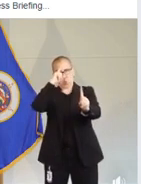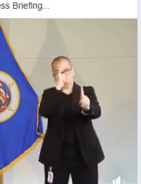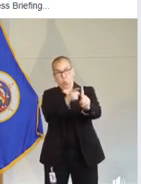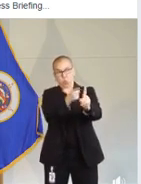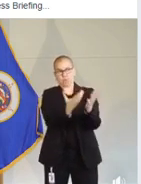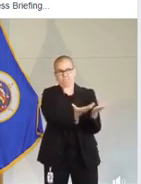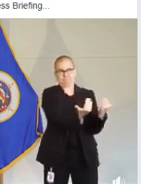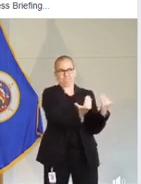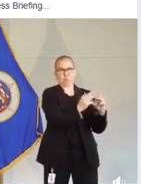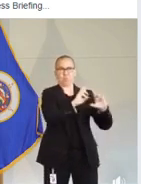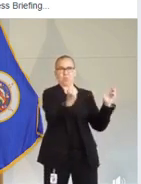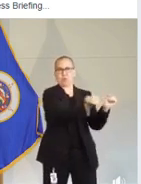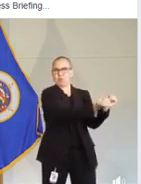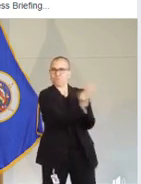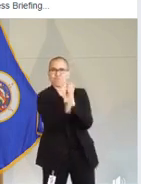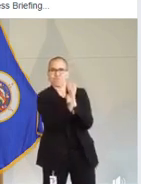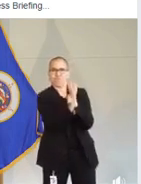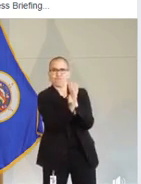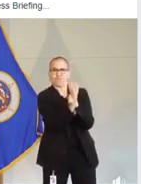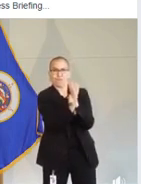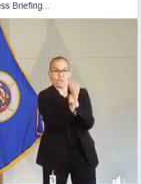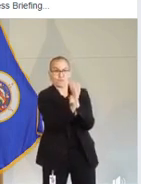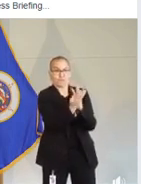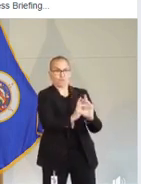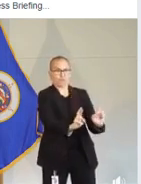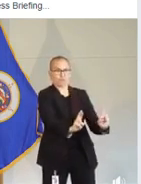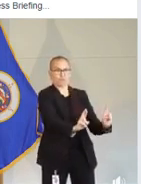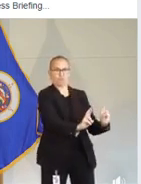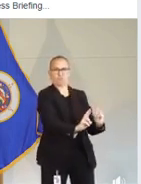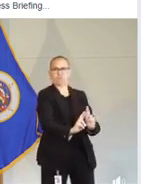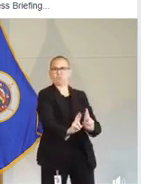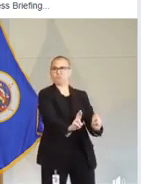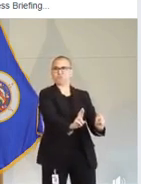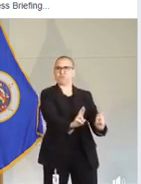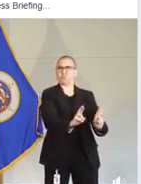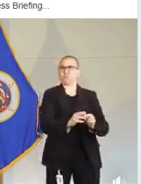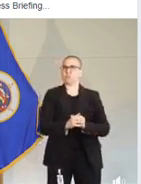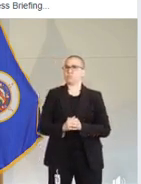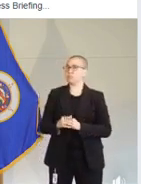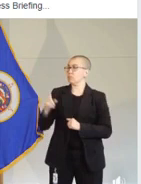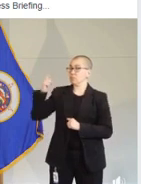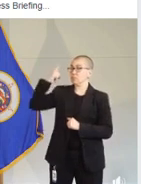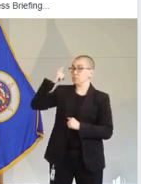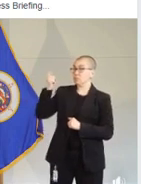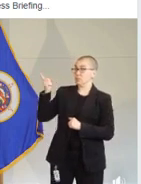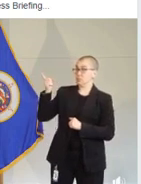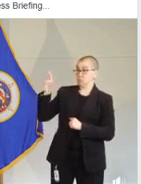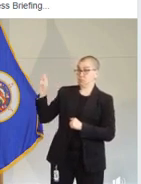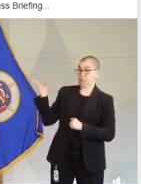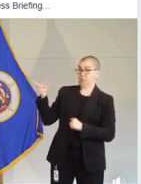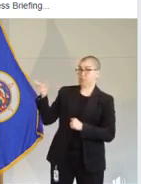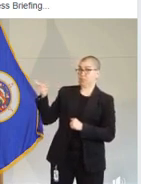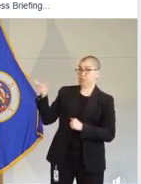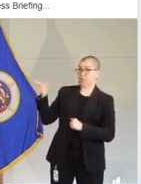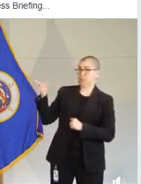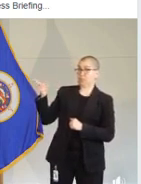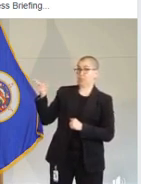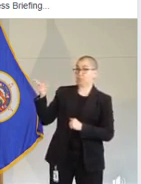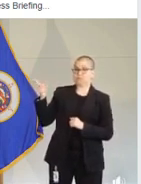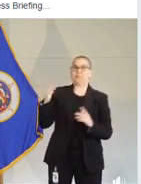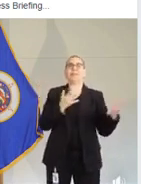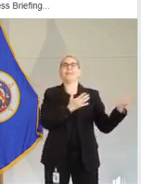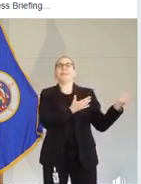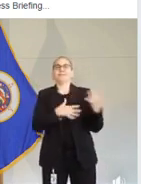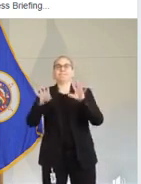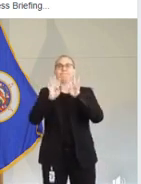Once we notified our soldiers, again with the governor's verbal approval, we began mustering our soldiers and moving them into the